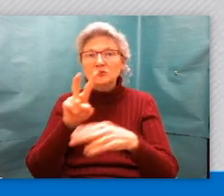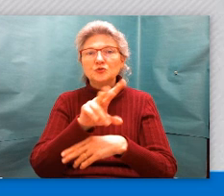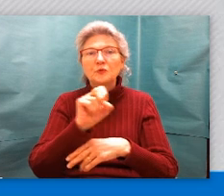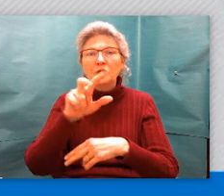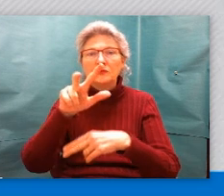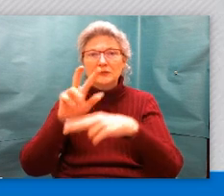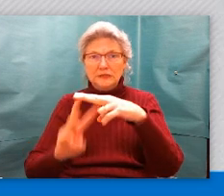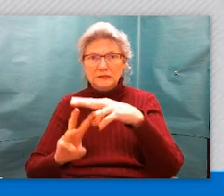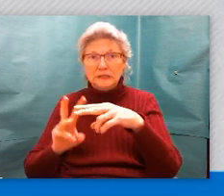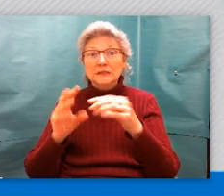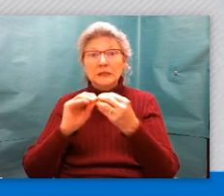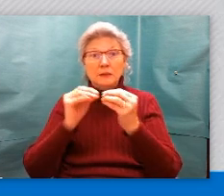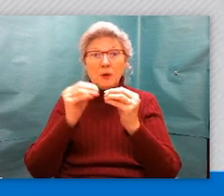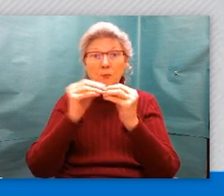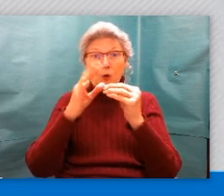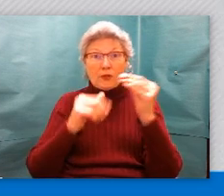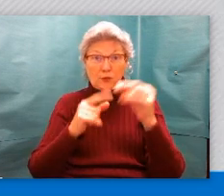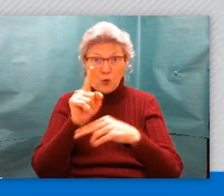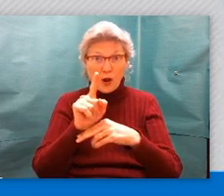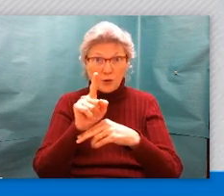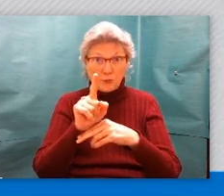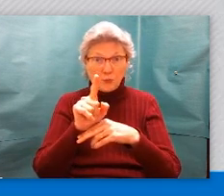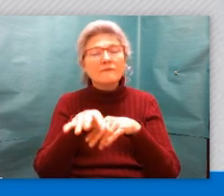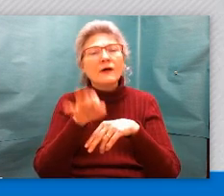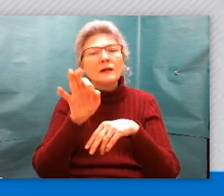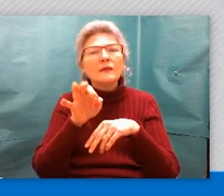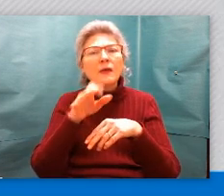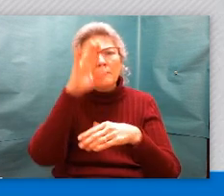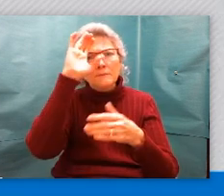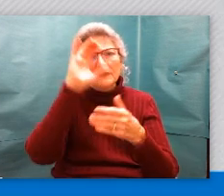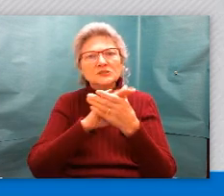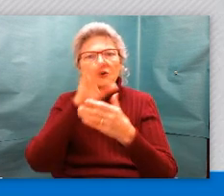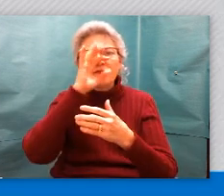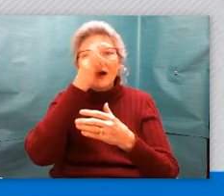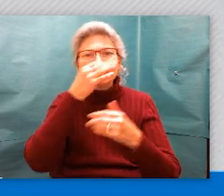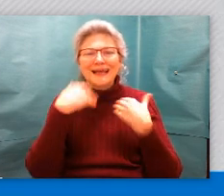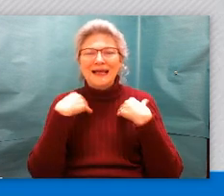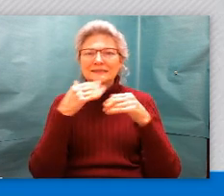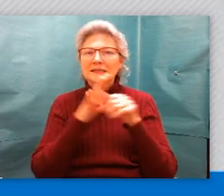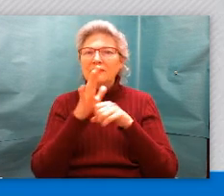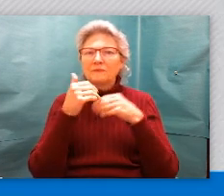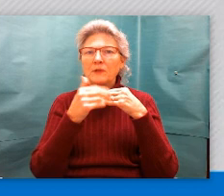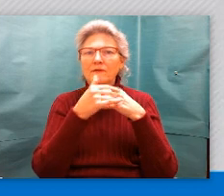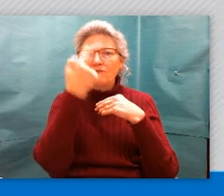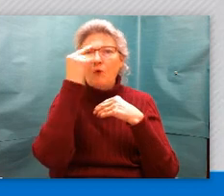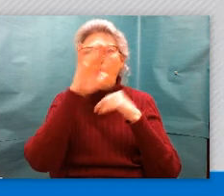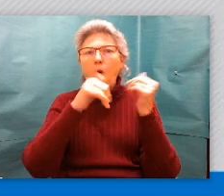than 1, we found out that Mr. Fox had enough bread for all of his guests.